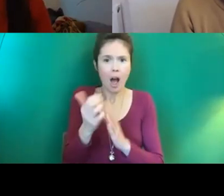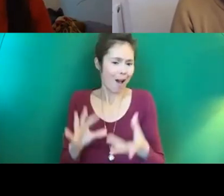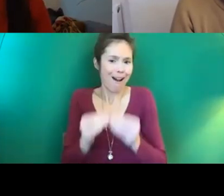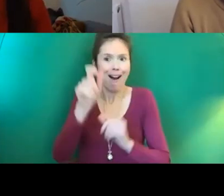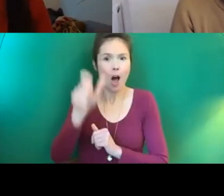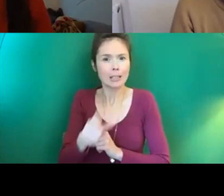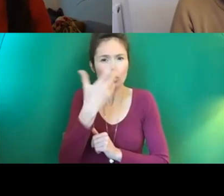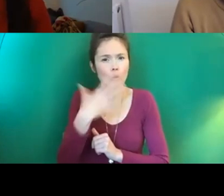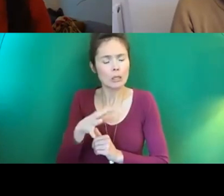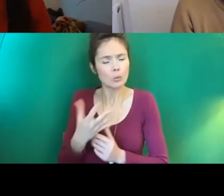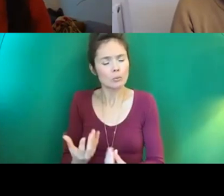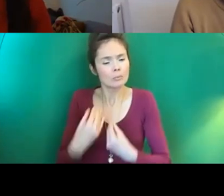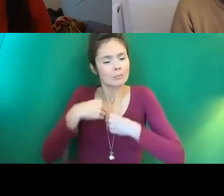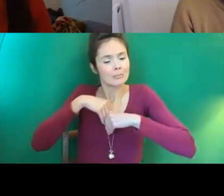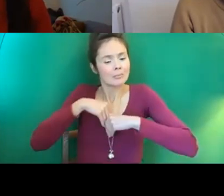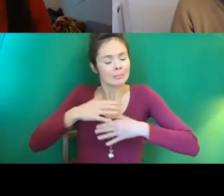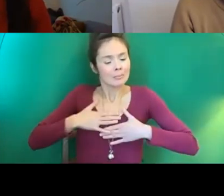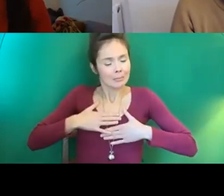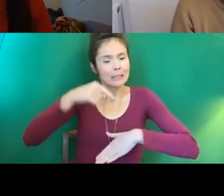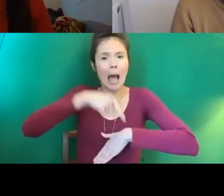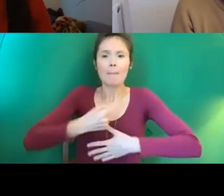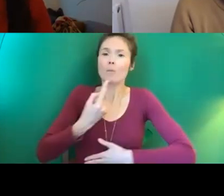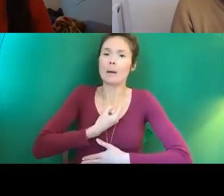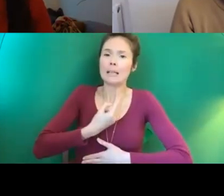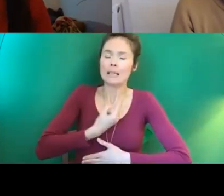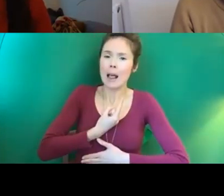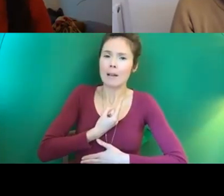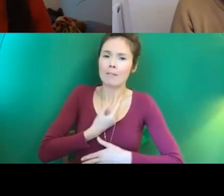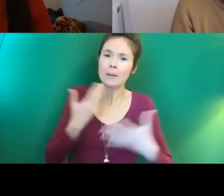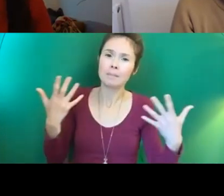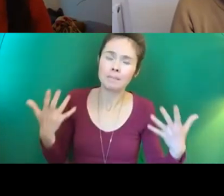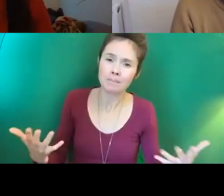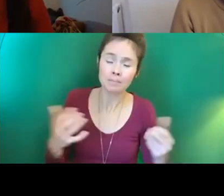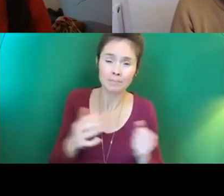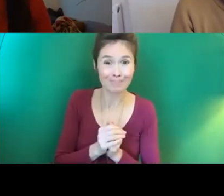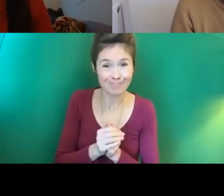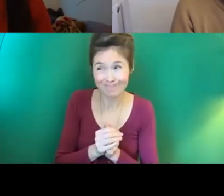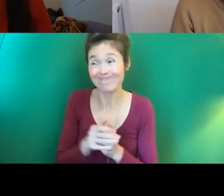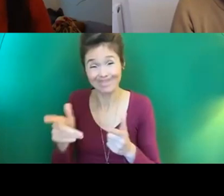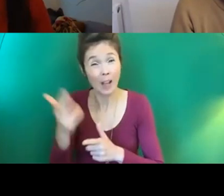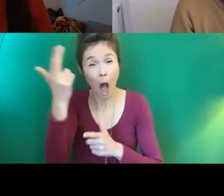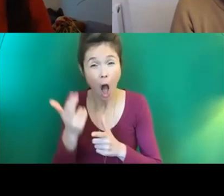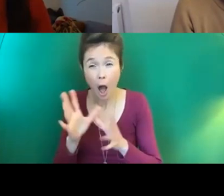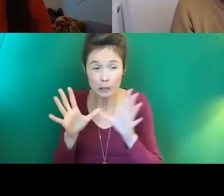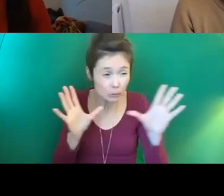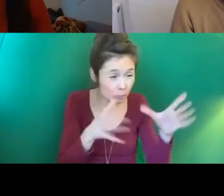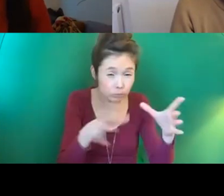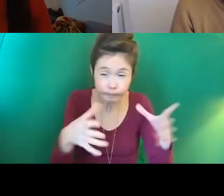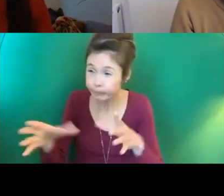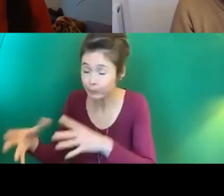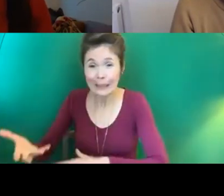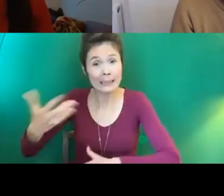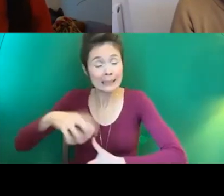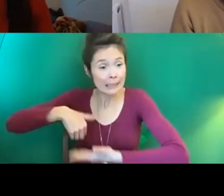I'm not financially viable, but lots of arts aren't and needs a lot of support to make it financially viable.